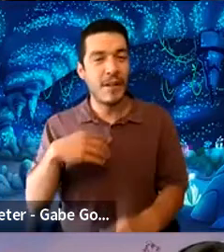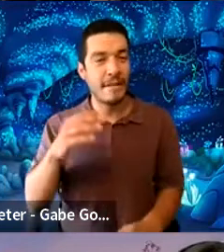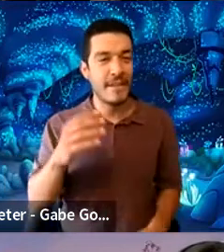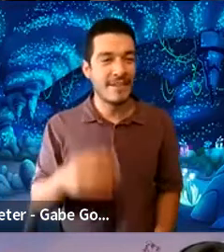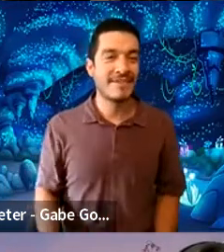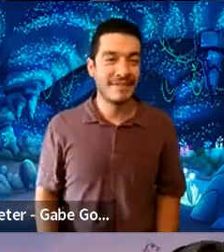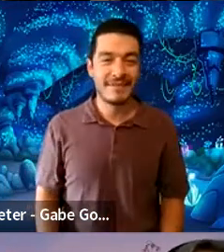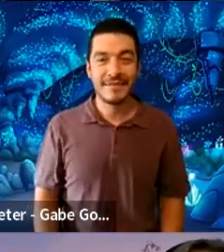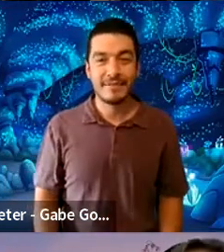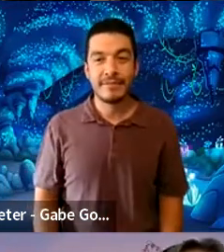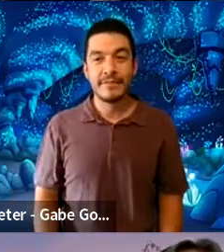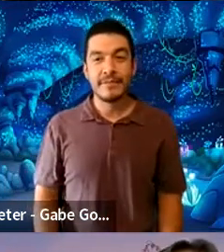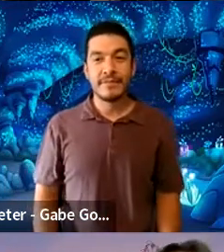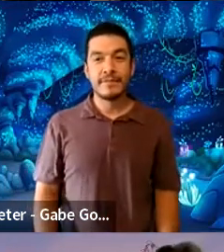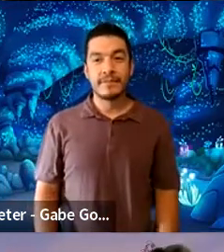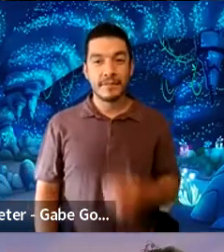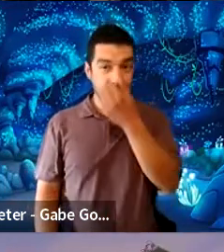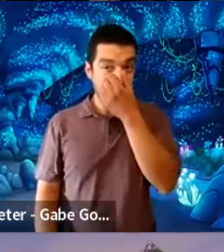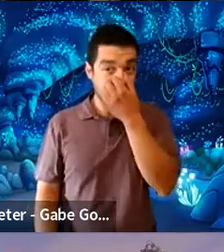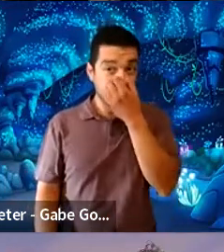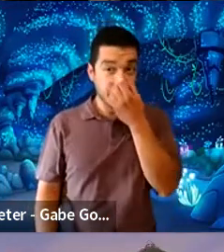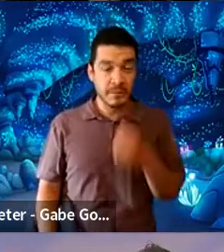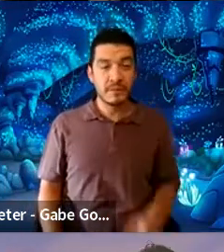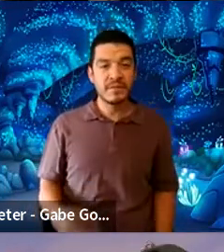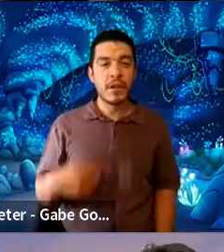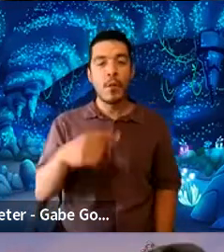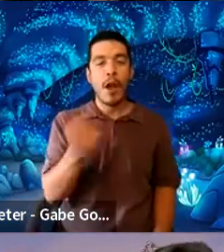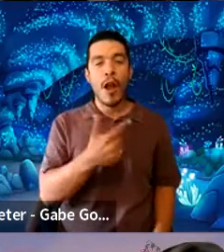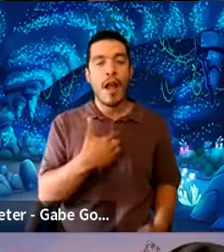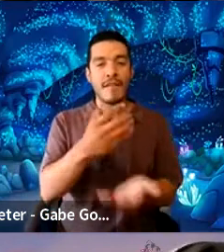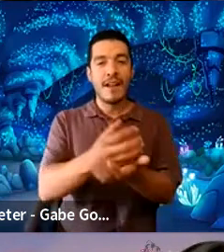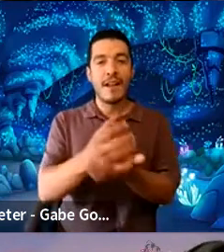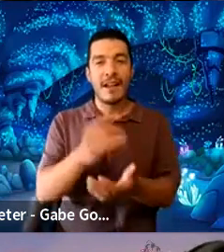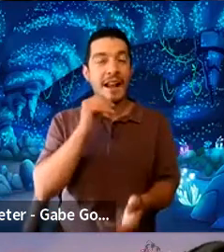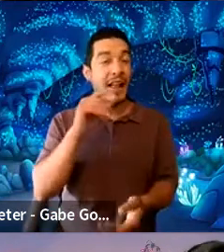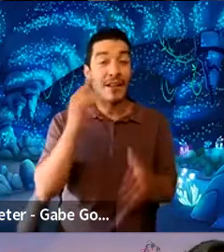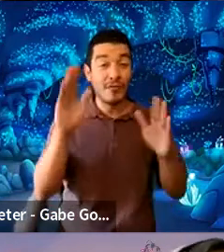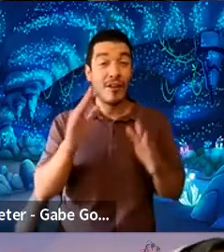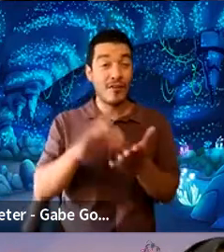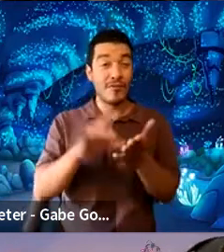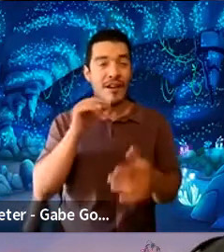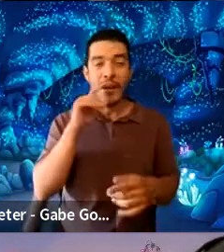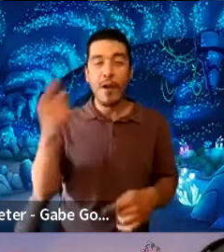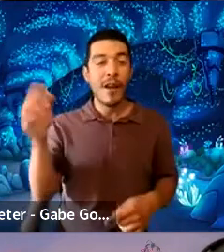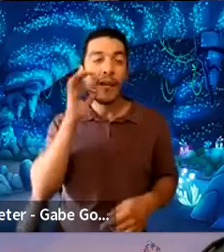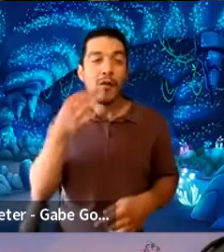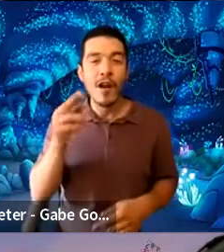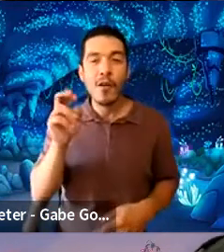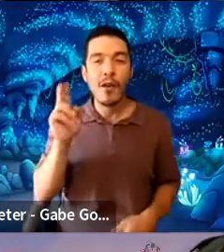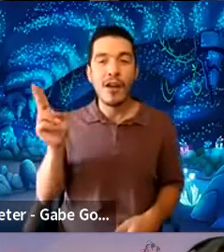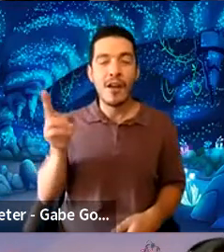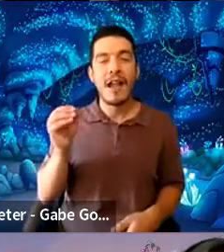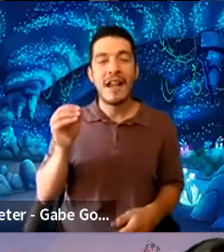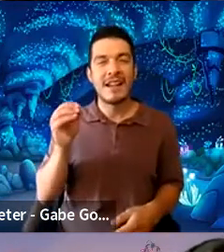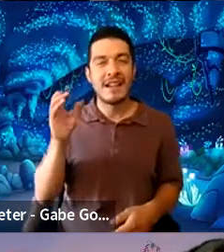morning. I know. Murphy. Murphy was a great choice because not only is he cool and prehistoric and